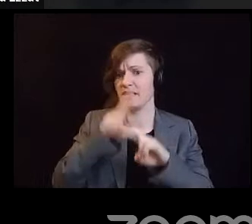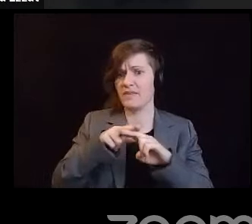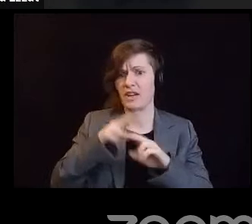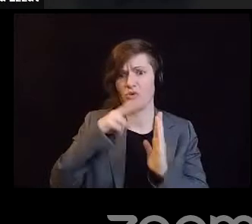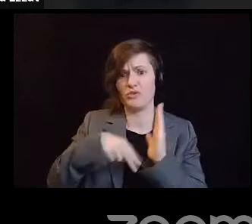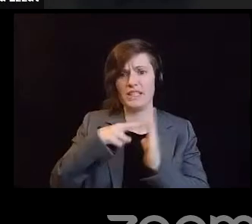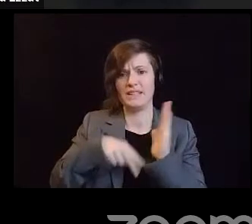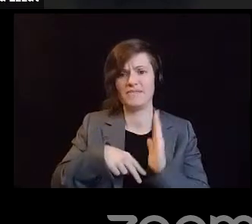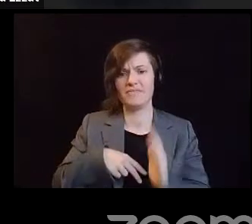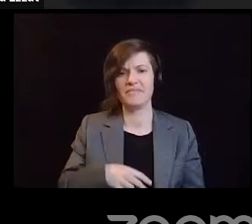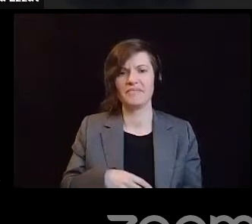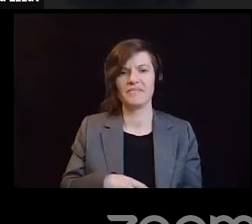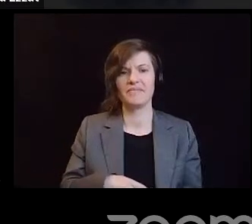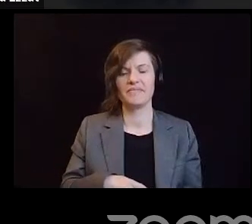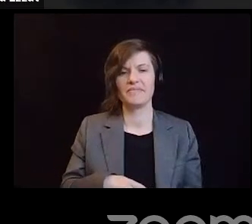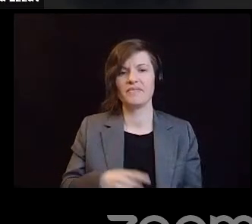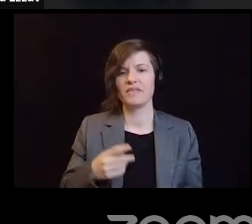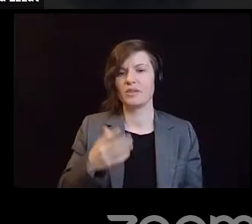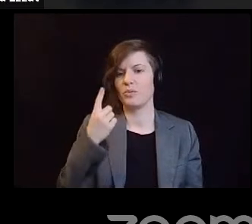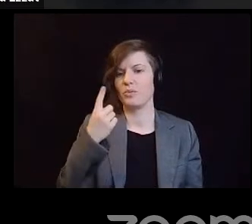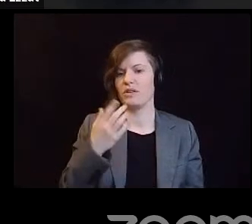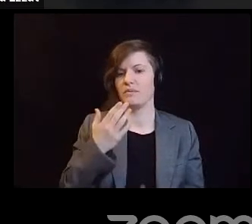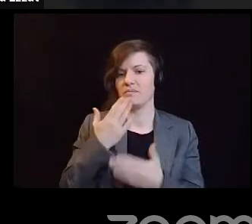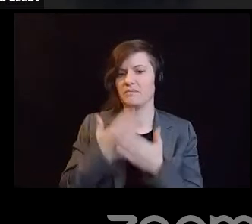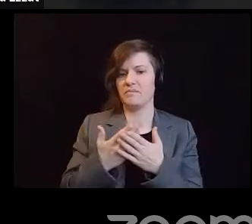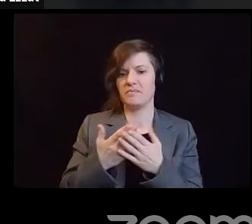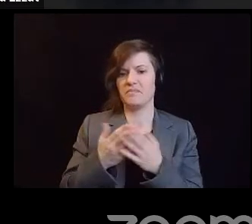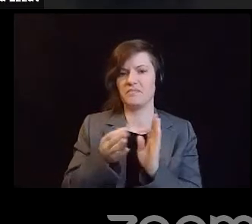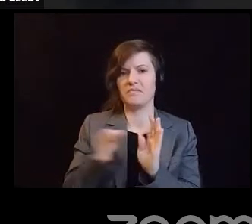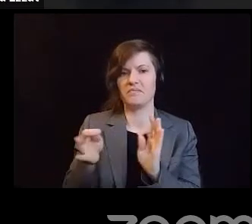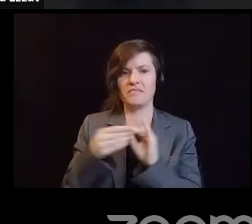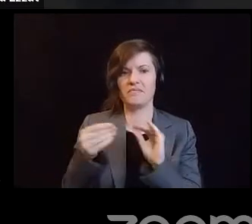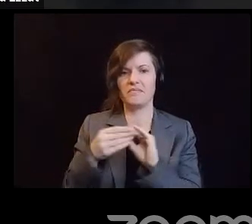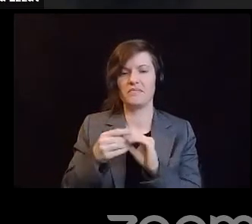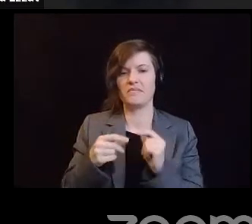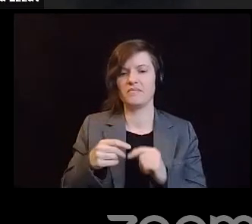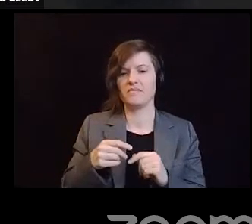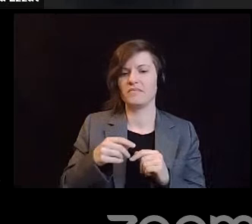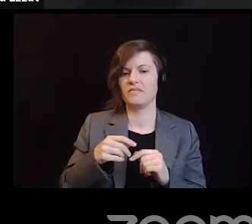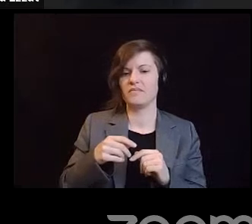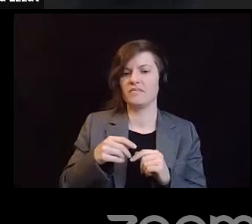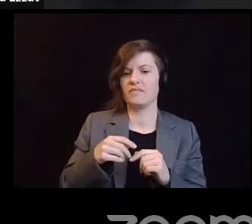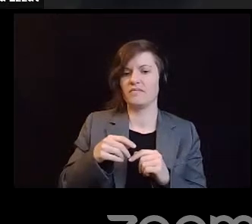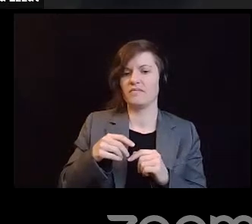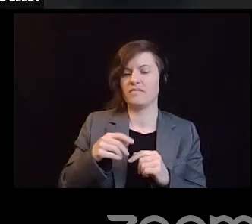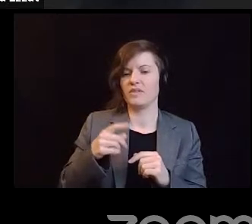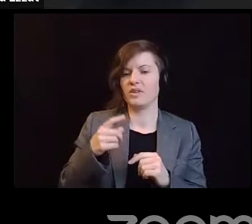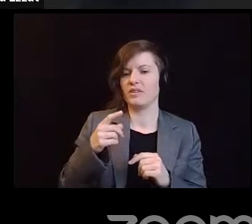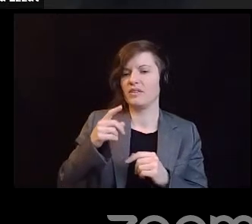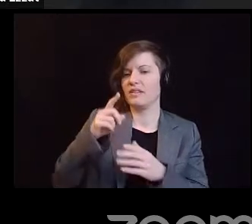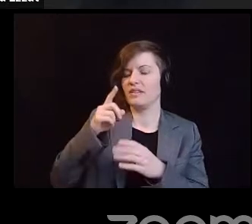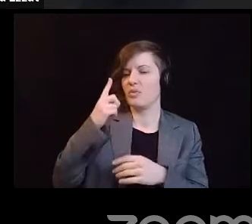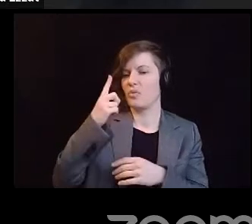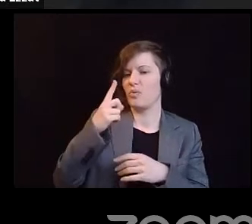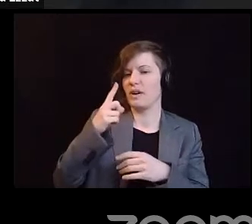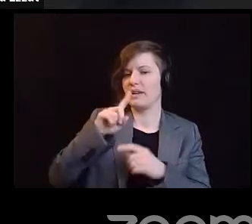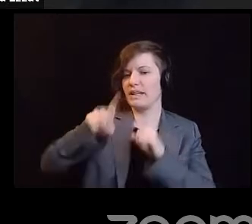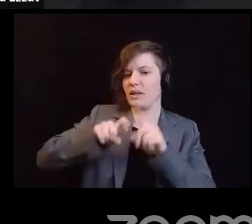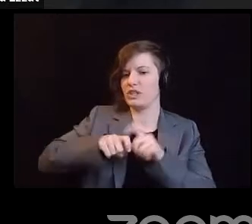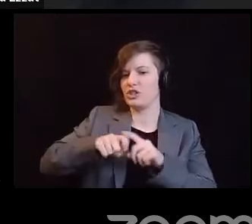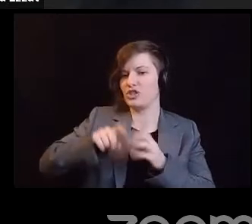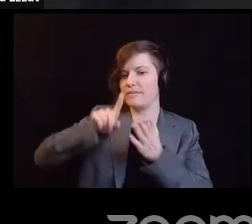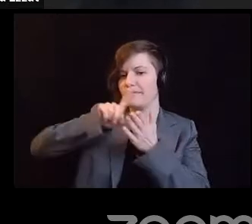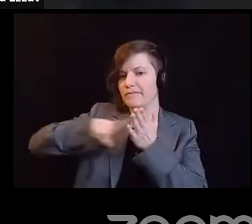anecdote about an Inquisition committee that was investigating a maqluba recipe that had the wrong